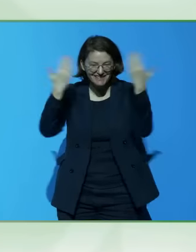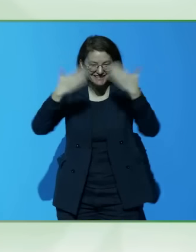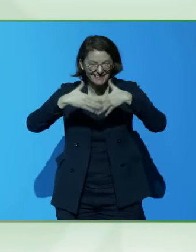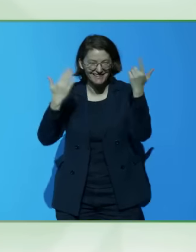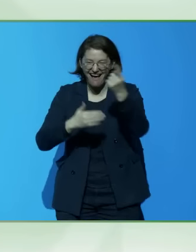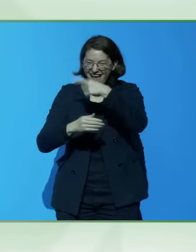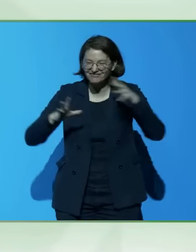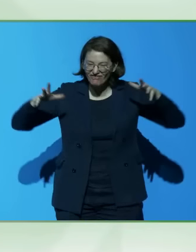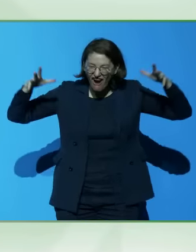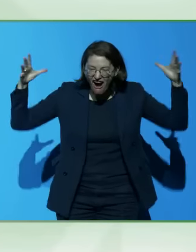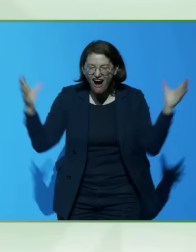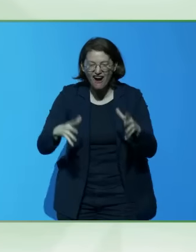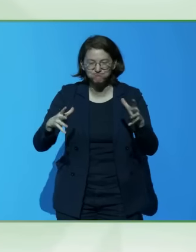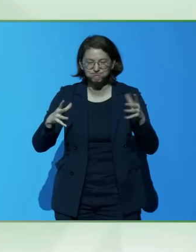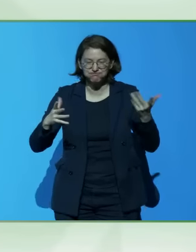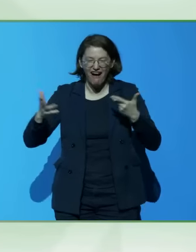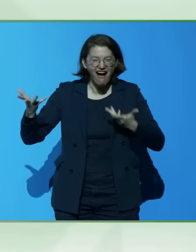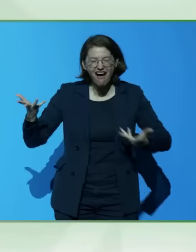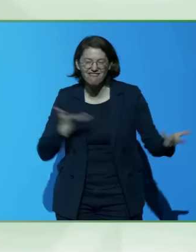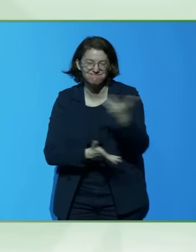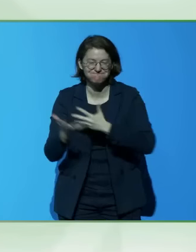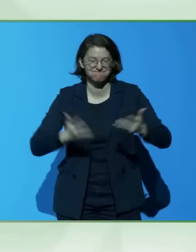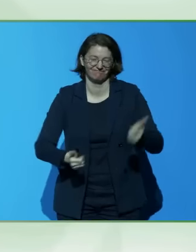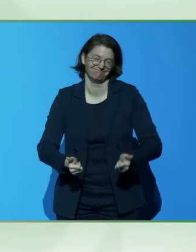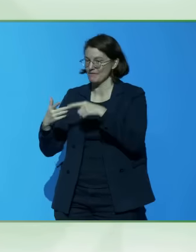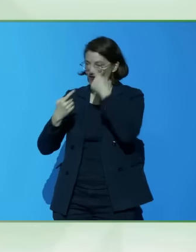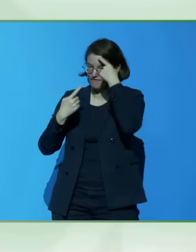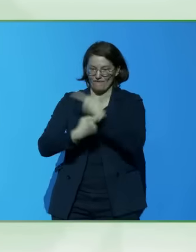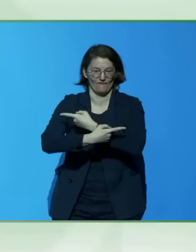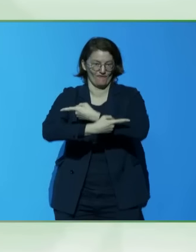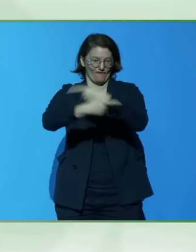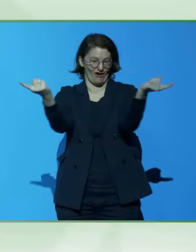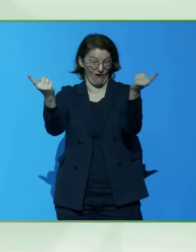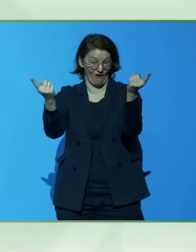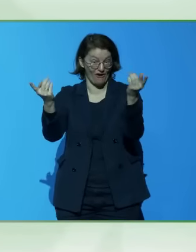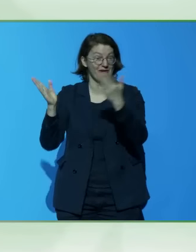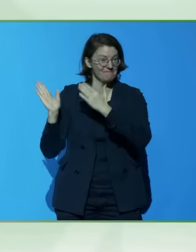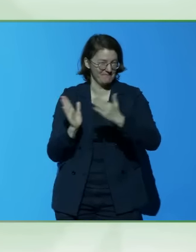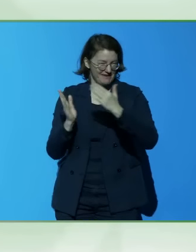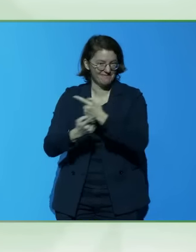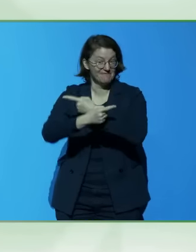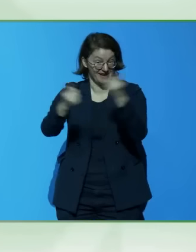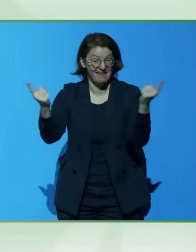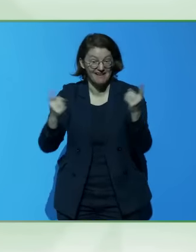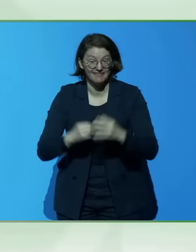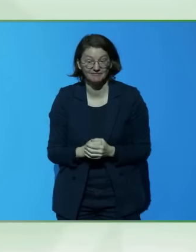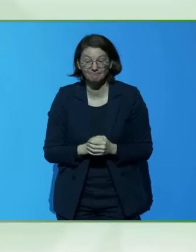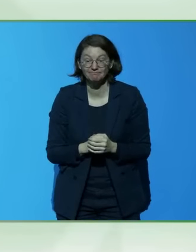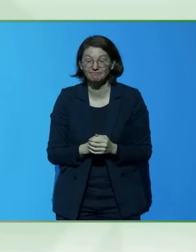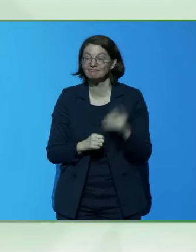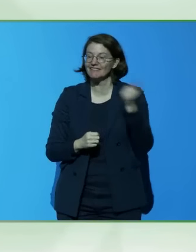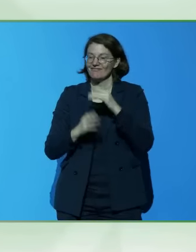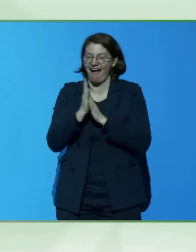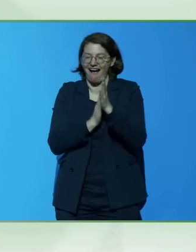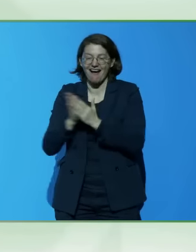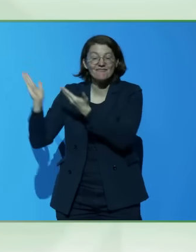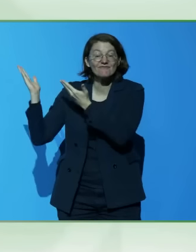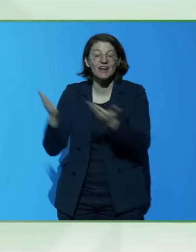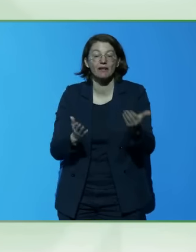changes some amazing things that the team has. Tim Weiss to the stage. Welcome.